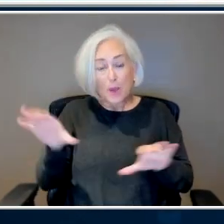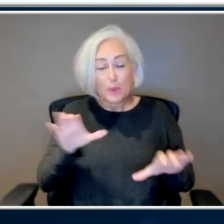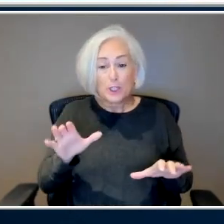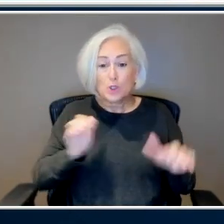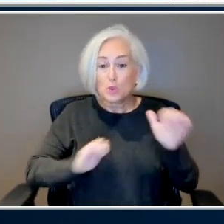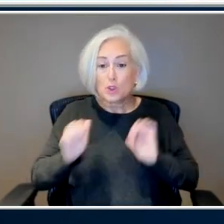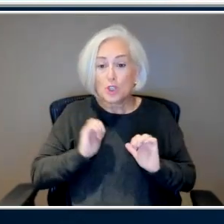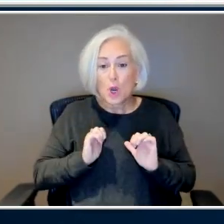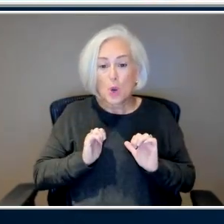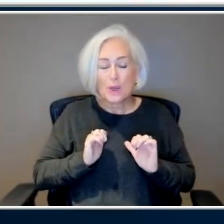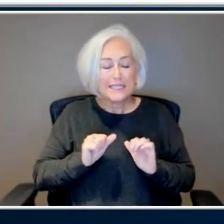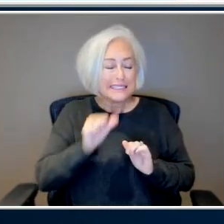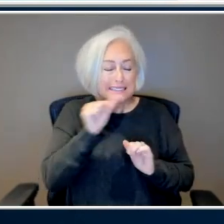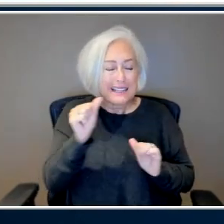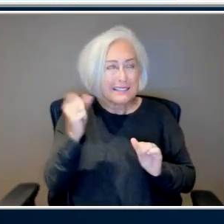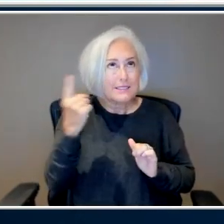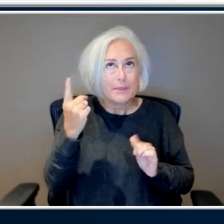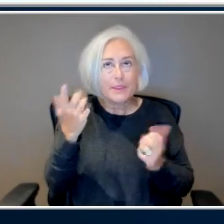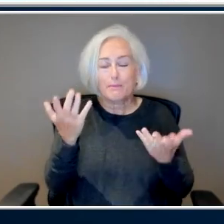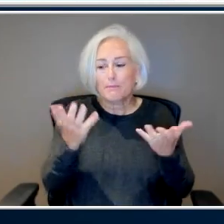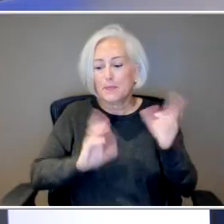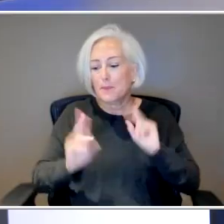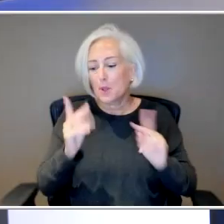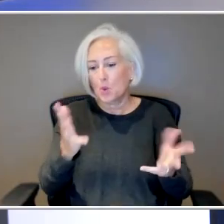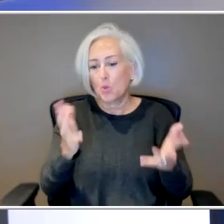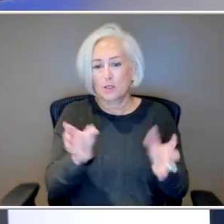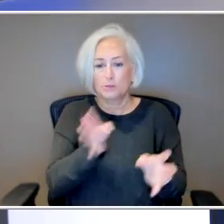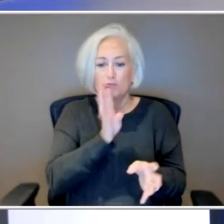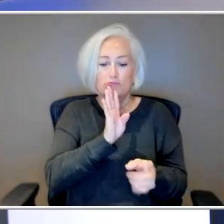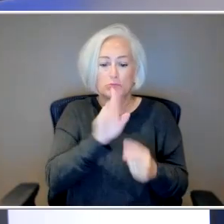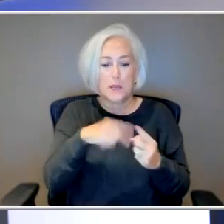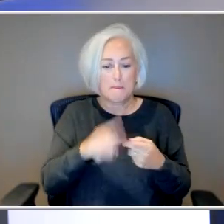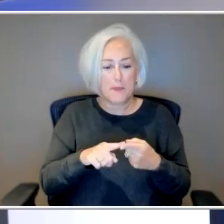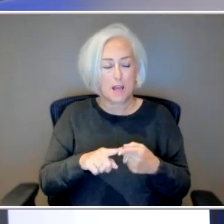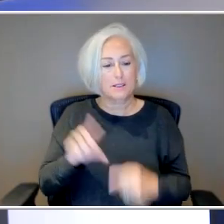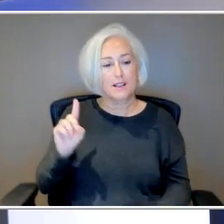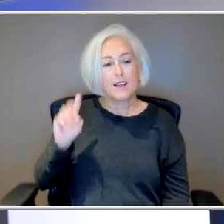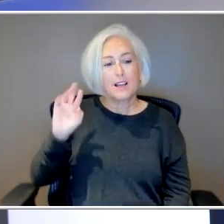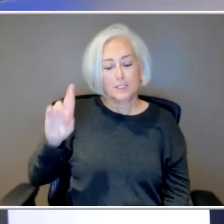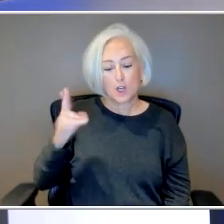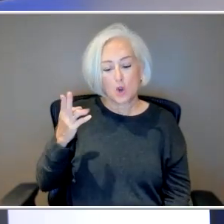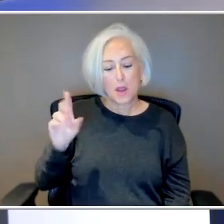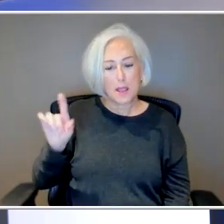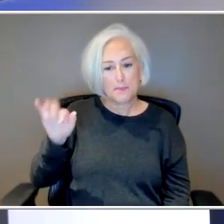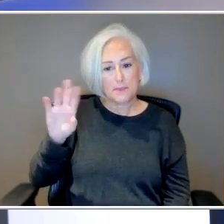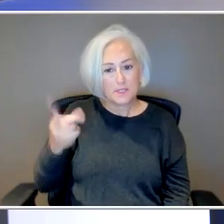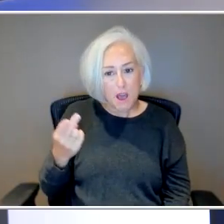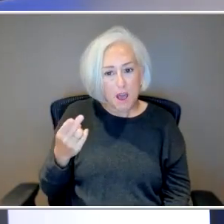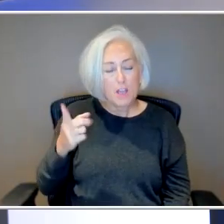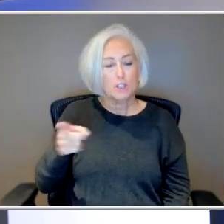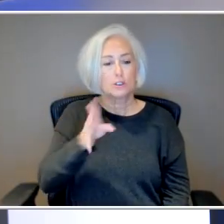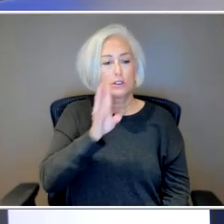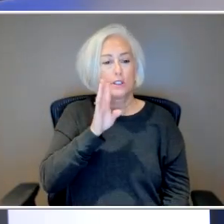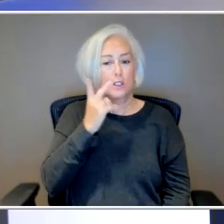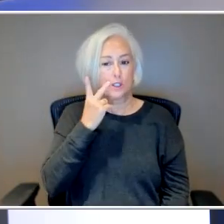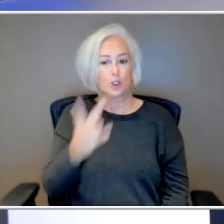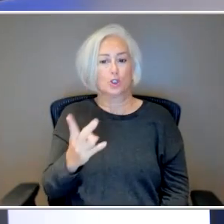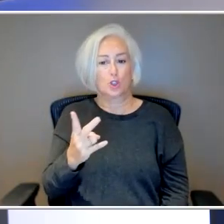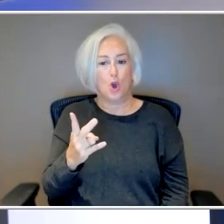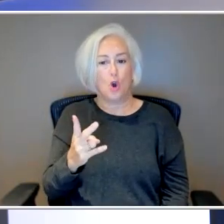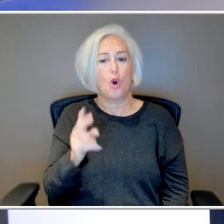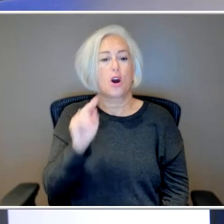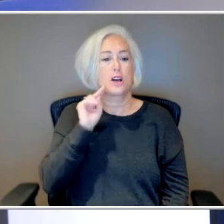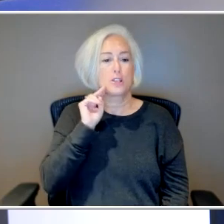about. Dr. Hamda, I want to bring you in too, and I know that Janet also saw a nutritionist, so there are lots of layers to